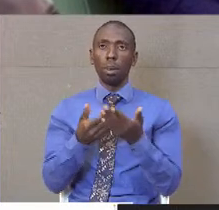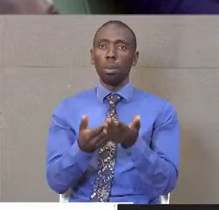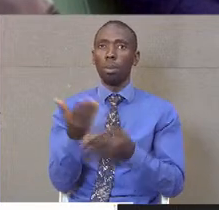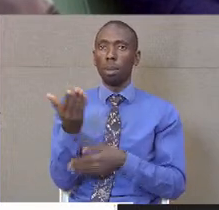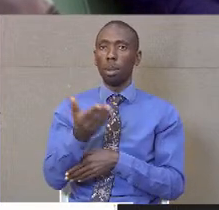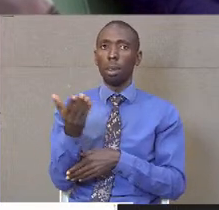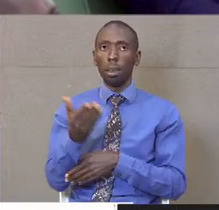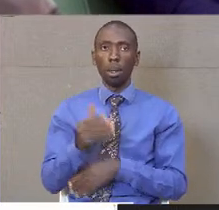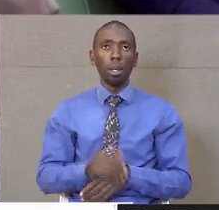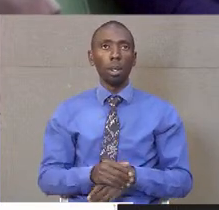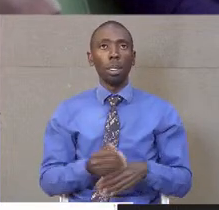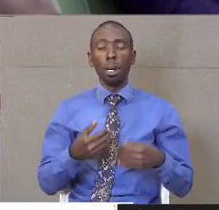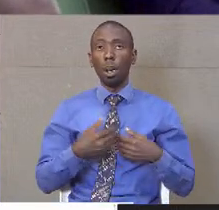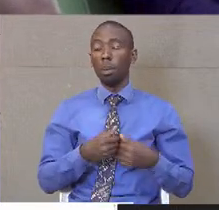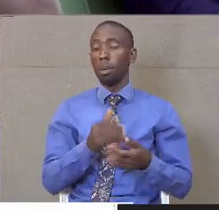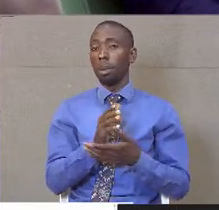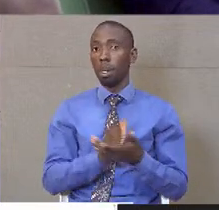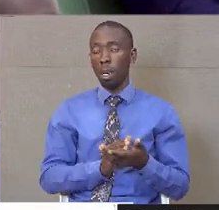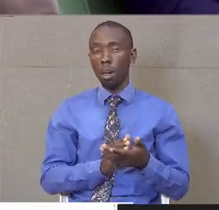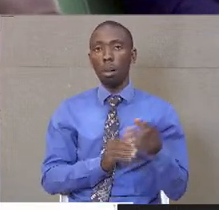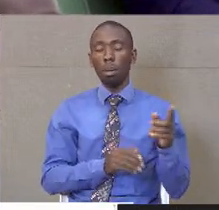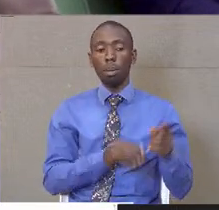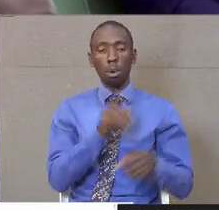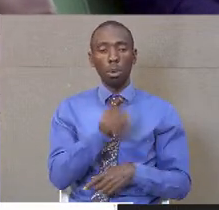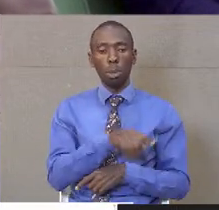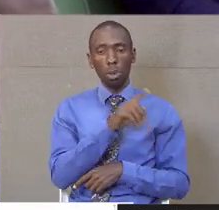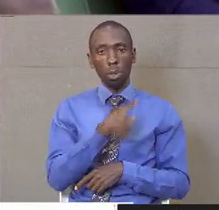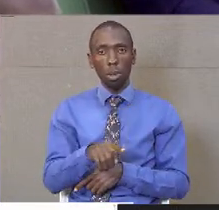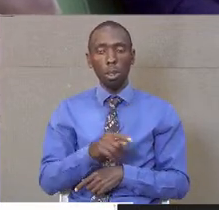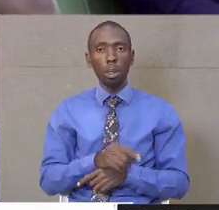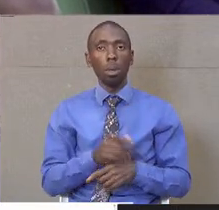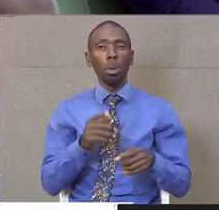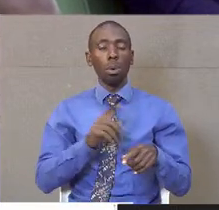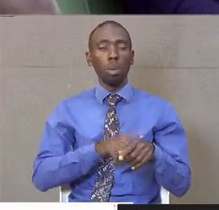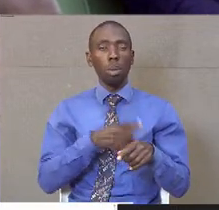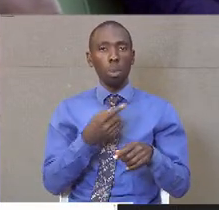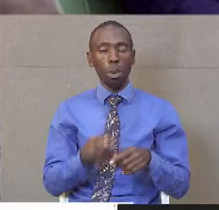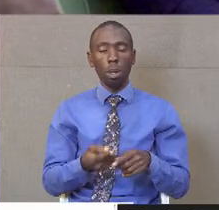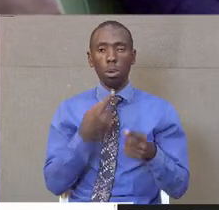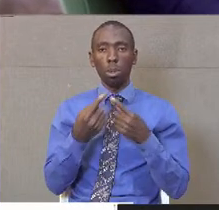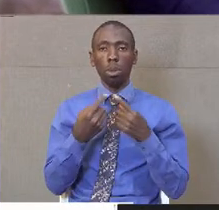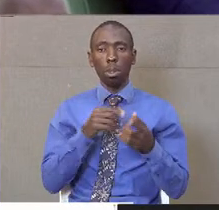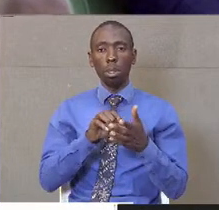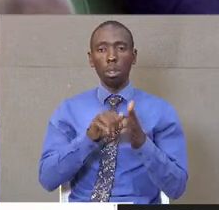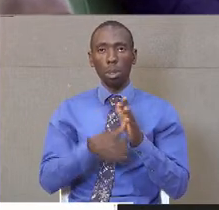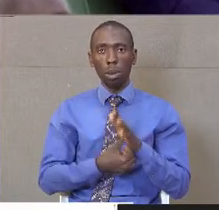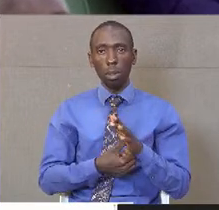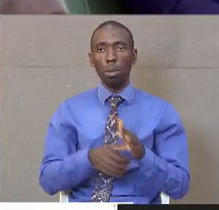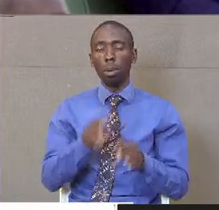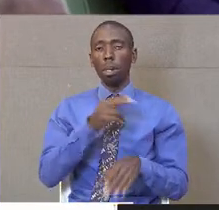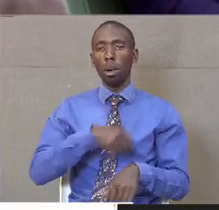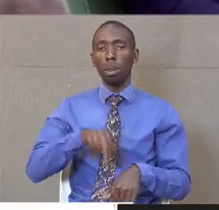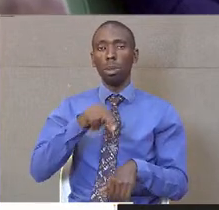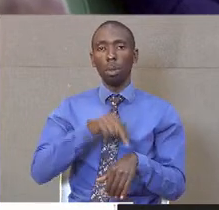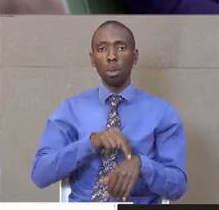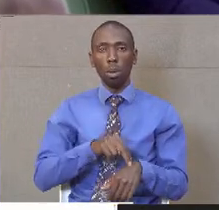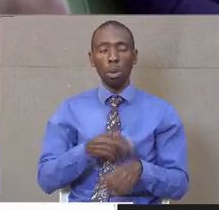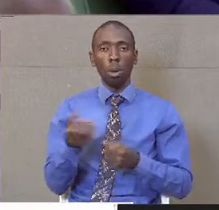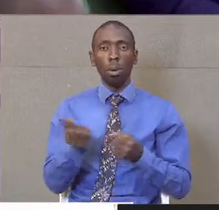has some omissions, Madam Speaker, especially when it comes to national ambulance